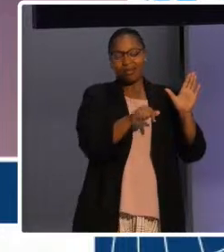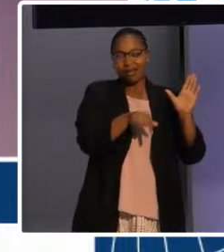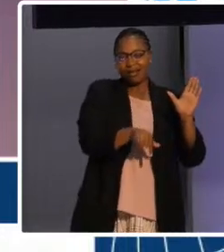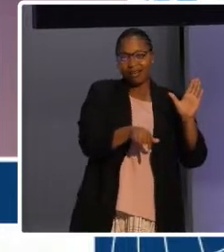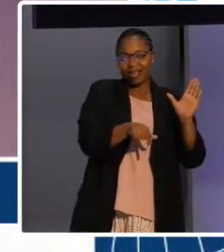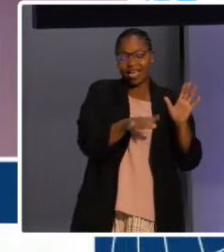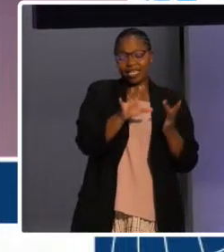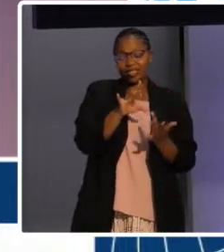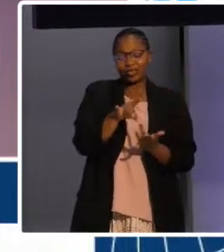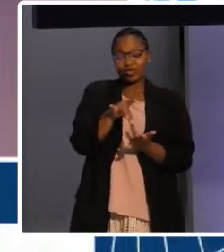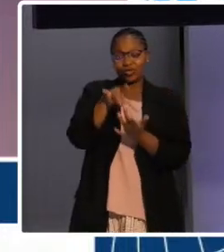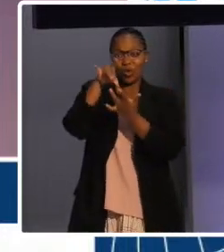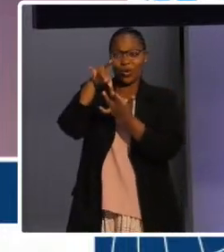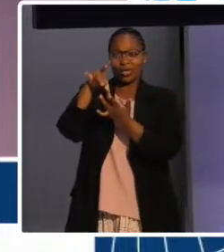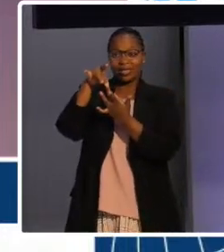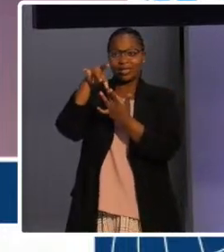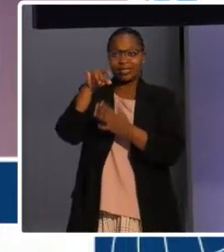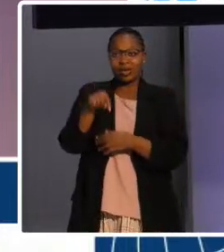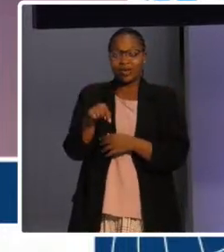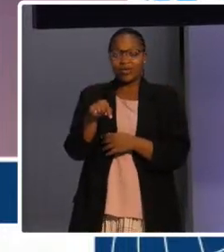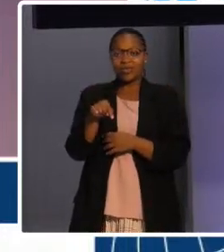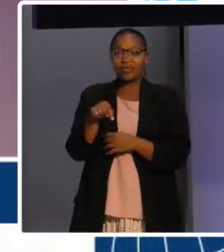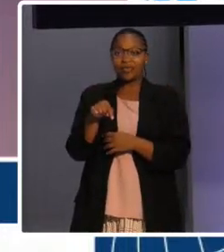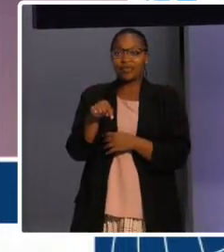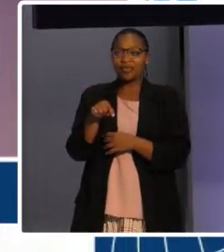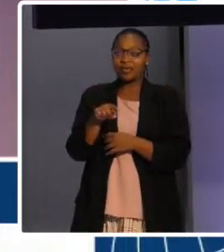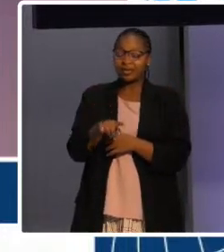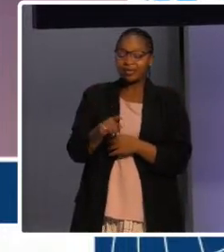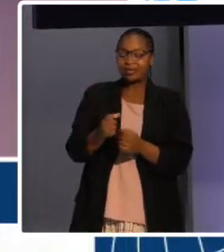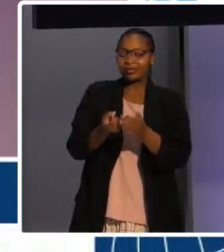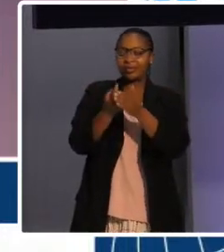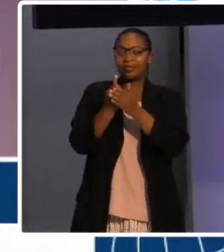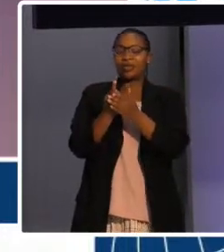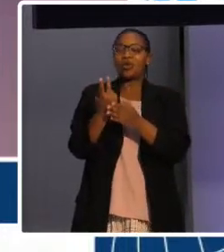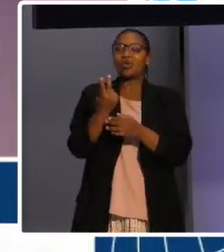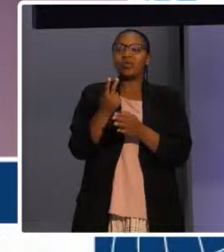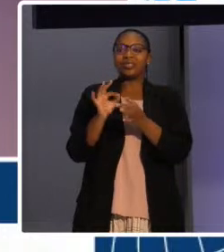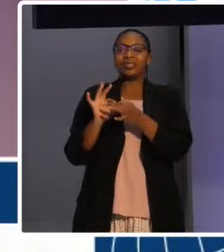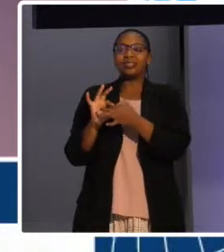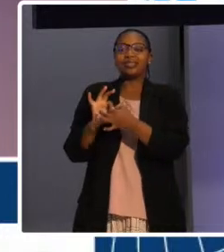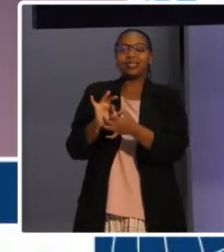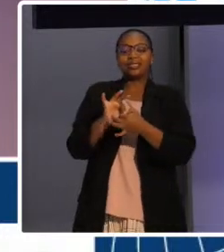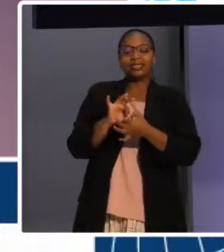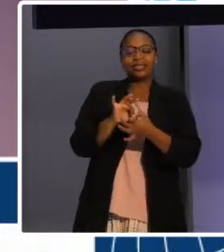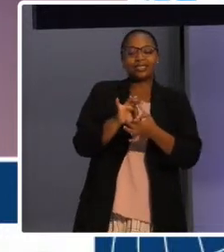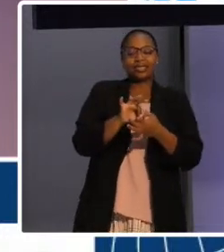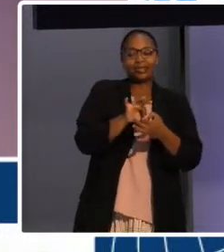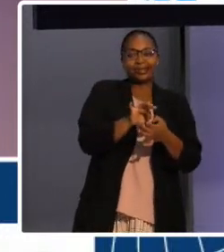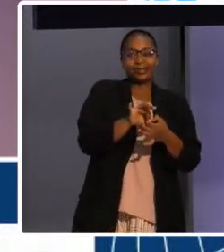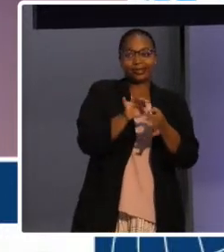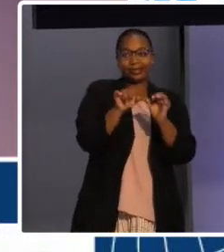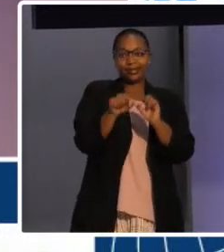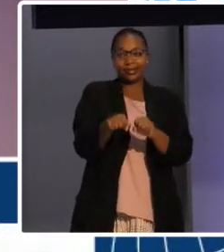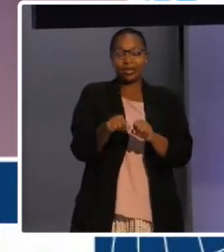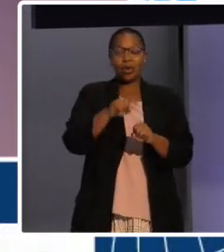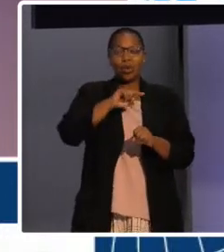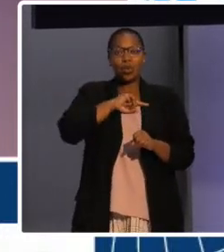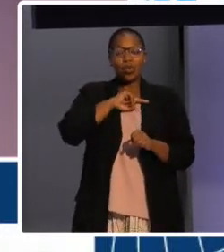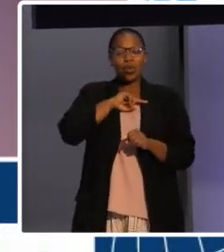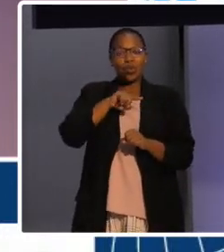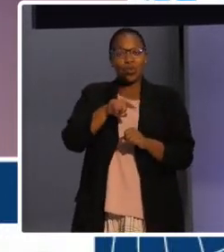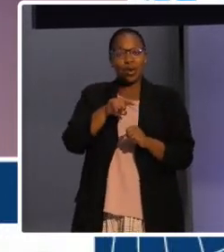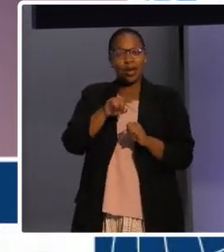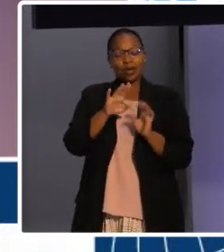choice of its theme is also relevant and opposite, as our continent